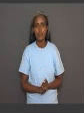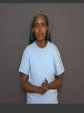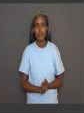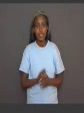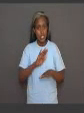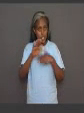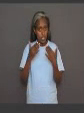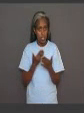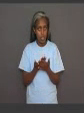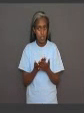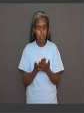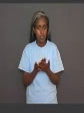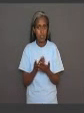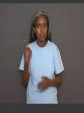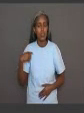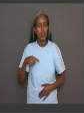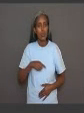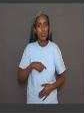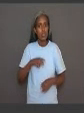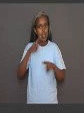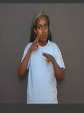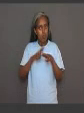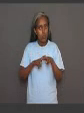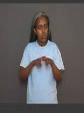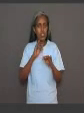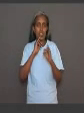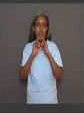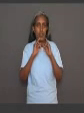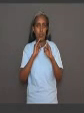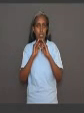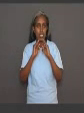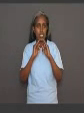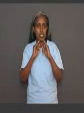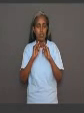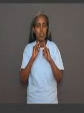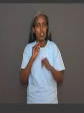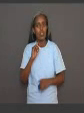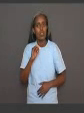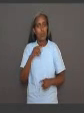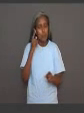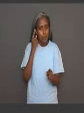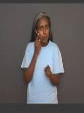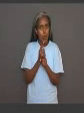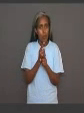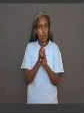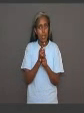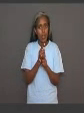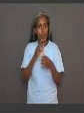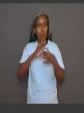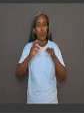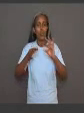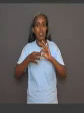In general, we can put the information into proper context.